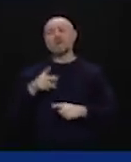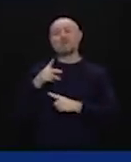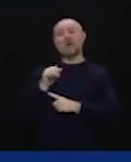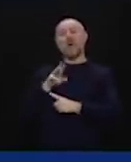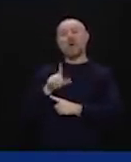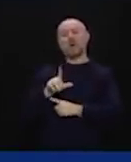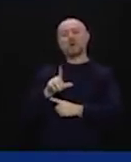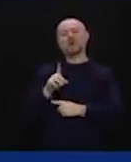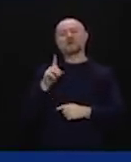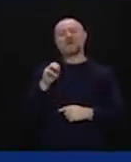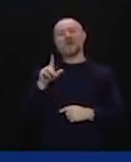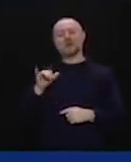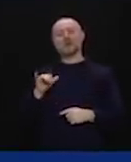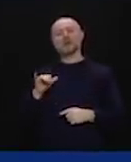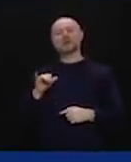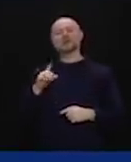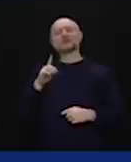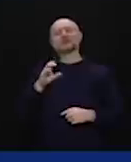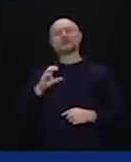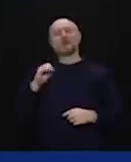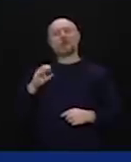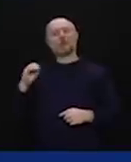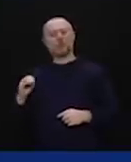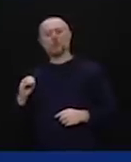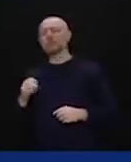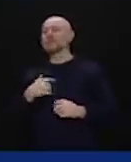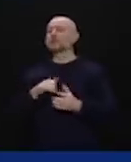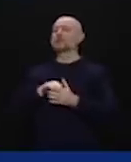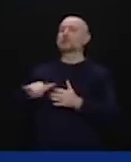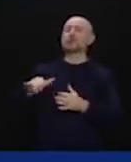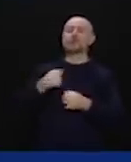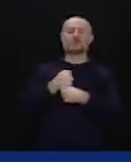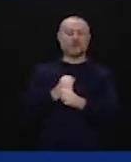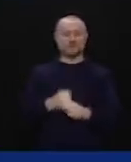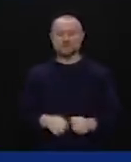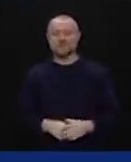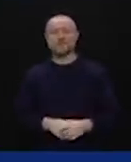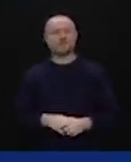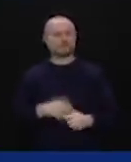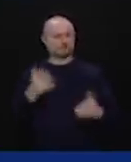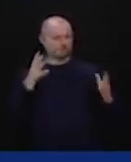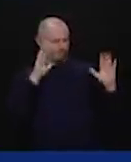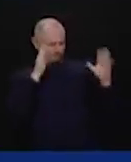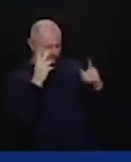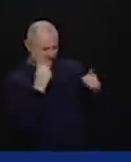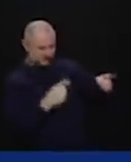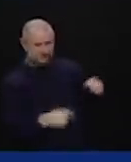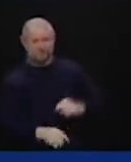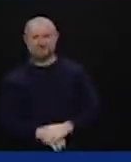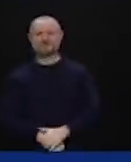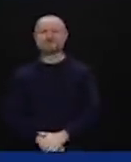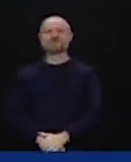COO of New York Creates. Paul, where are you? I saw you before. There you are.